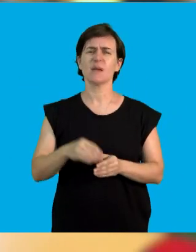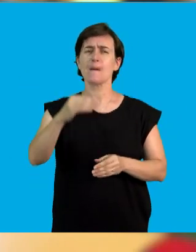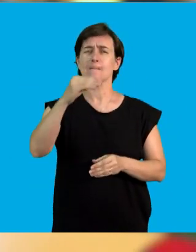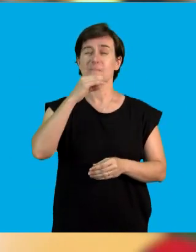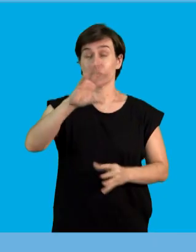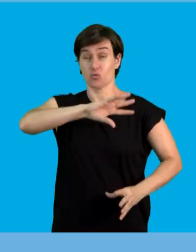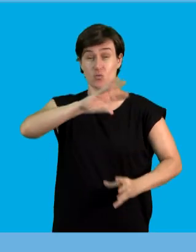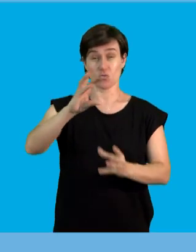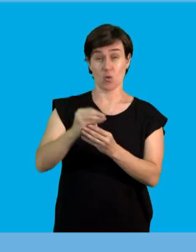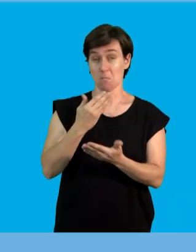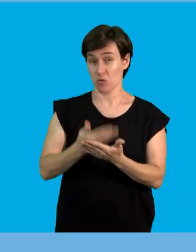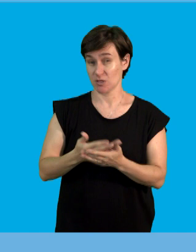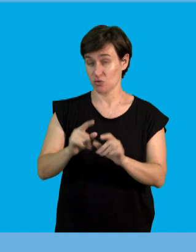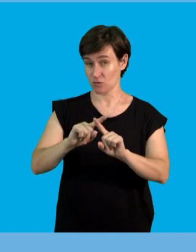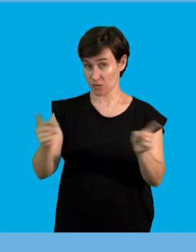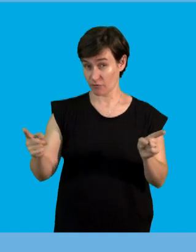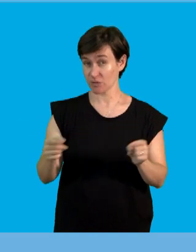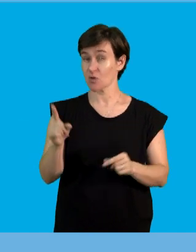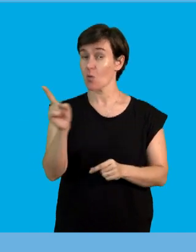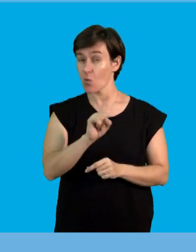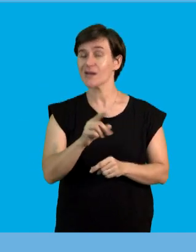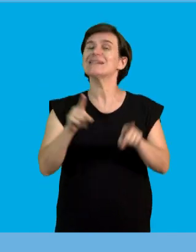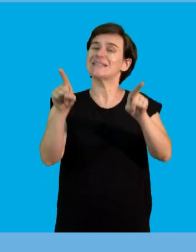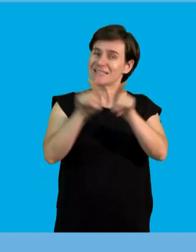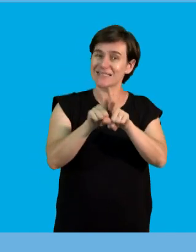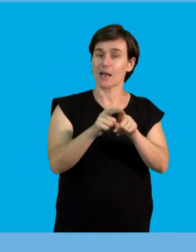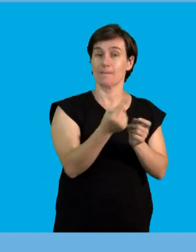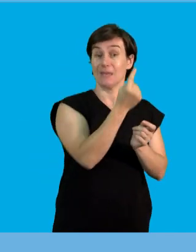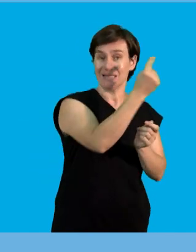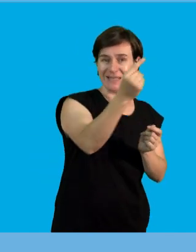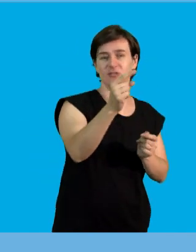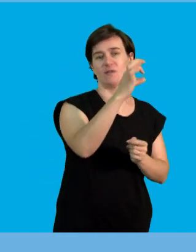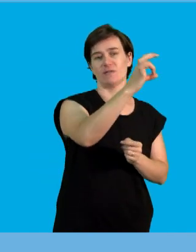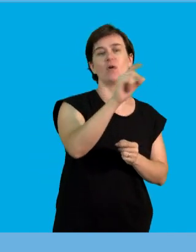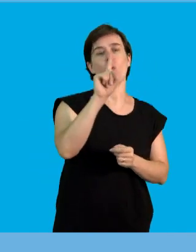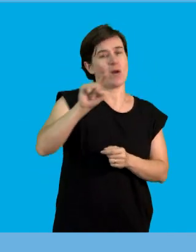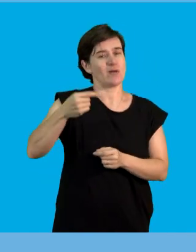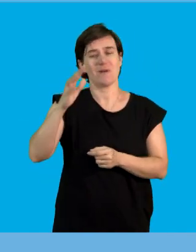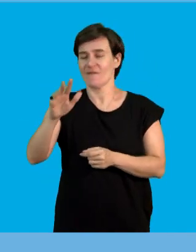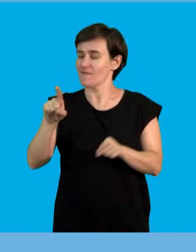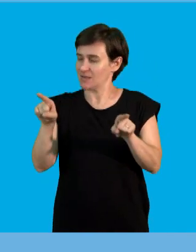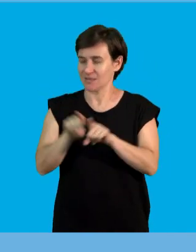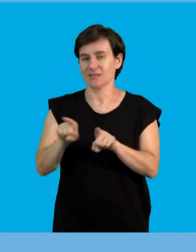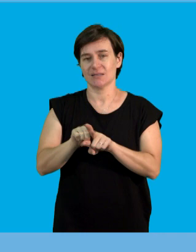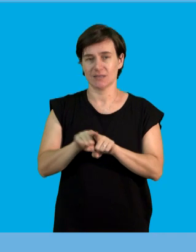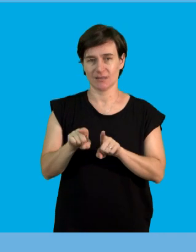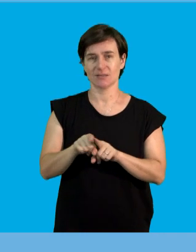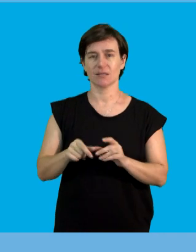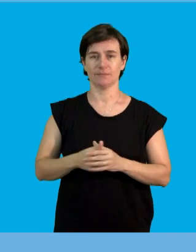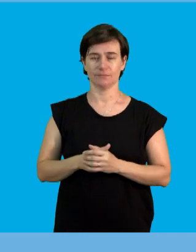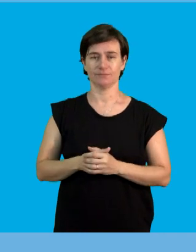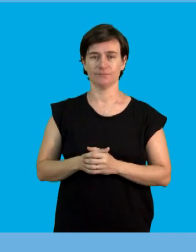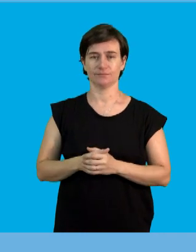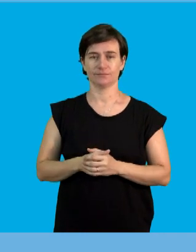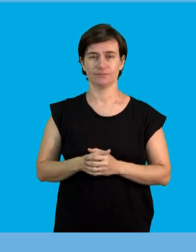then means the total potential difference is going to be equal to the 1,5 volts. So So it's going